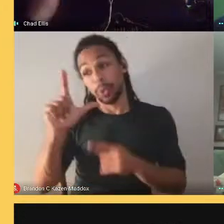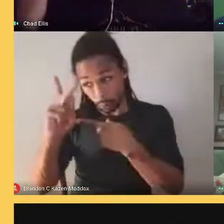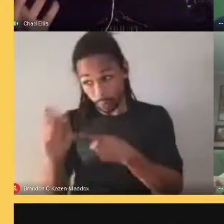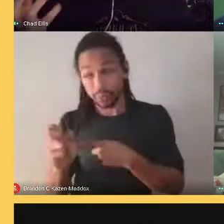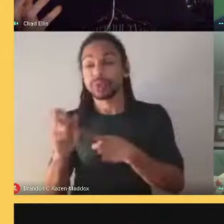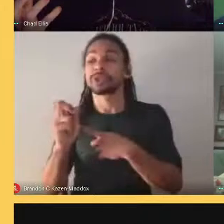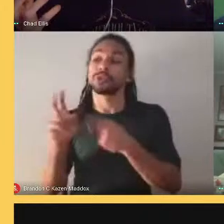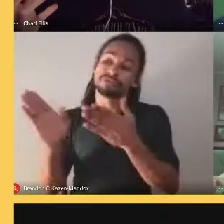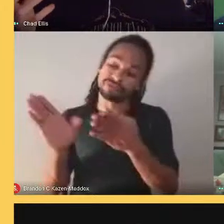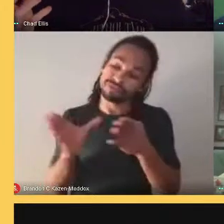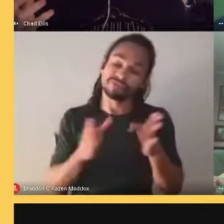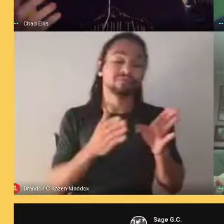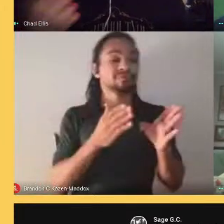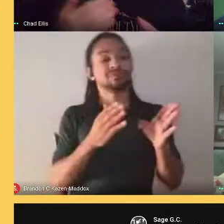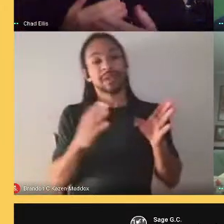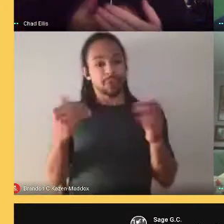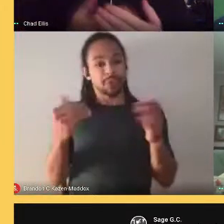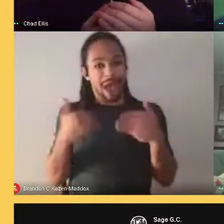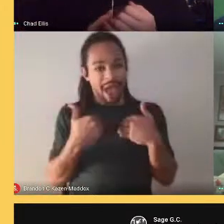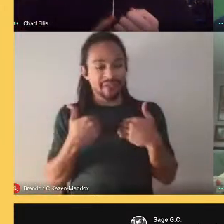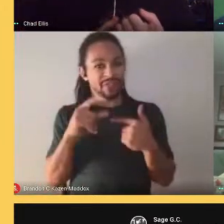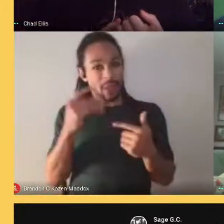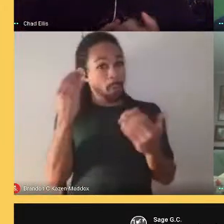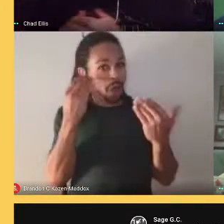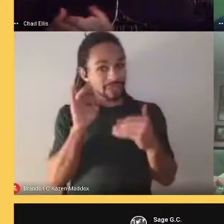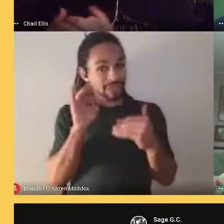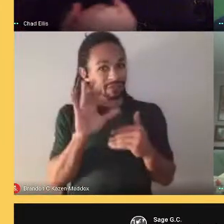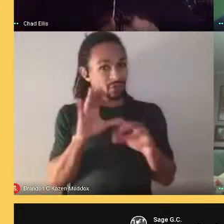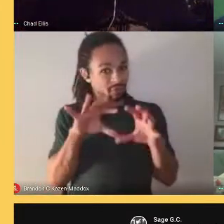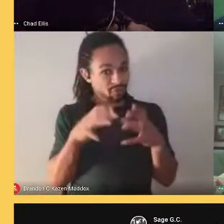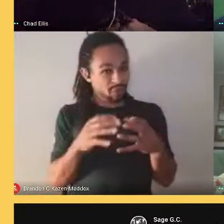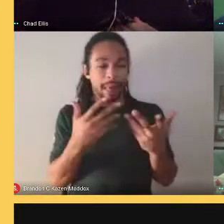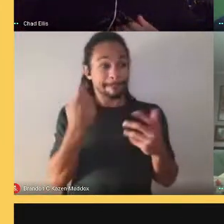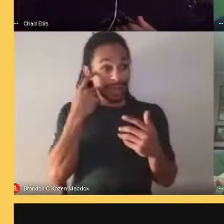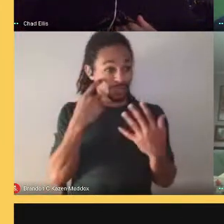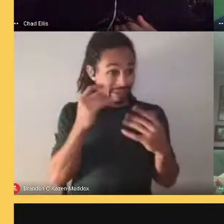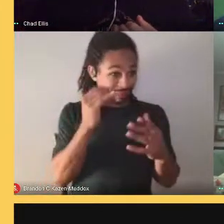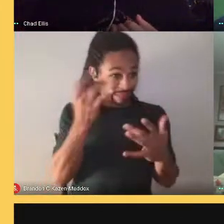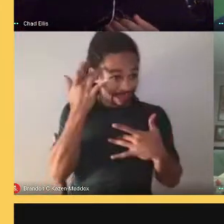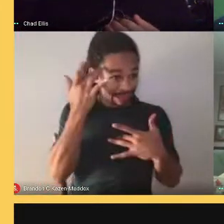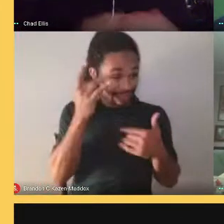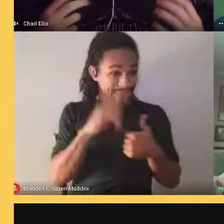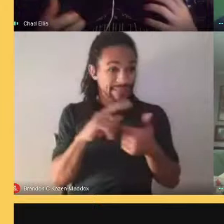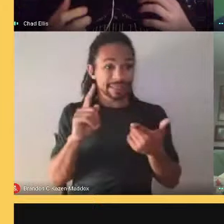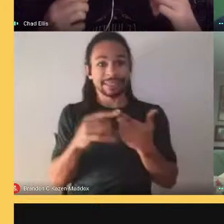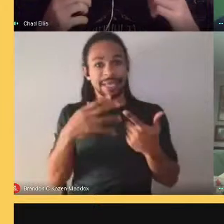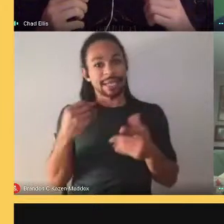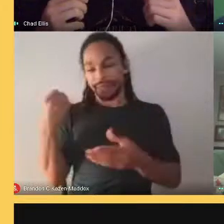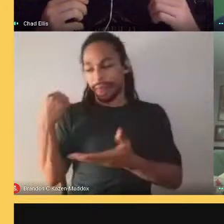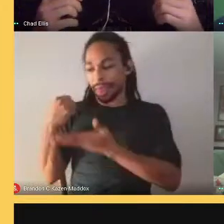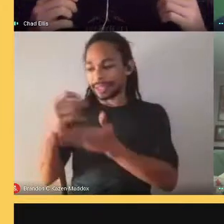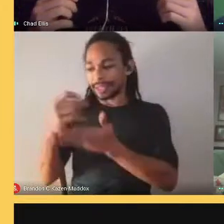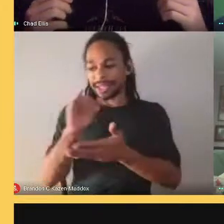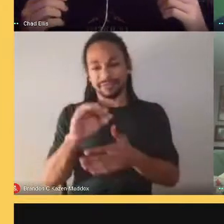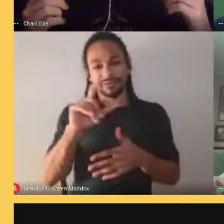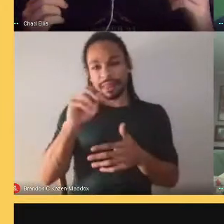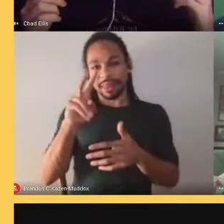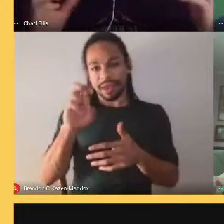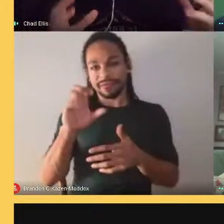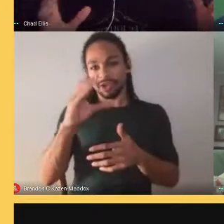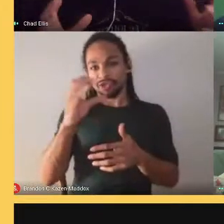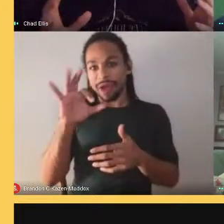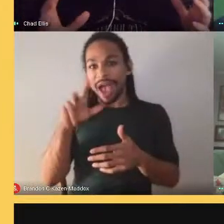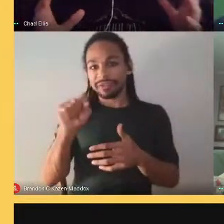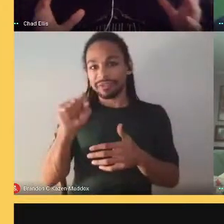your crew does of things like, say, mental illness and also the legacy of Lovecraft, what are ways that you found the Call of Cthulhu